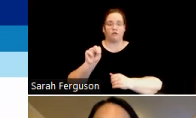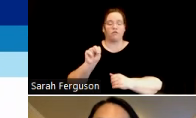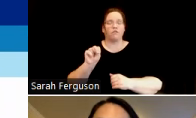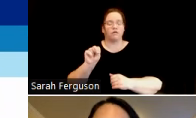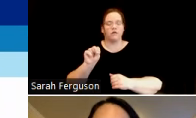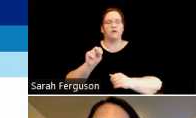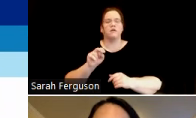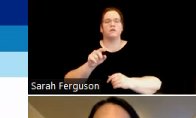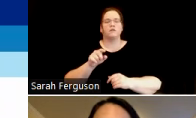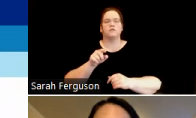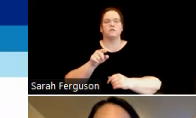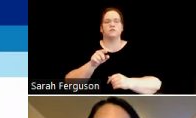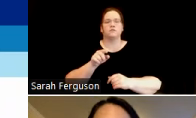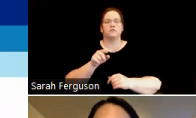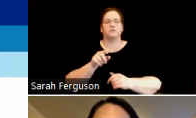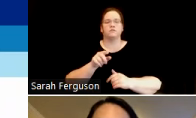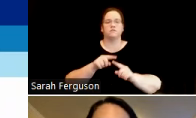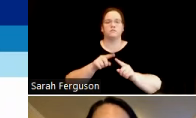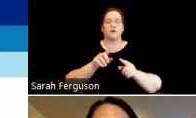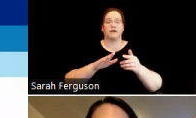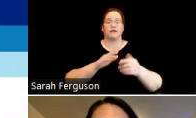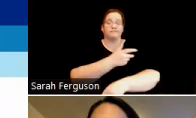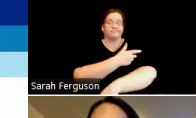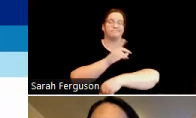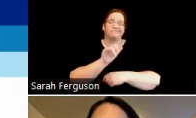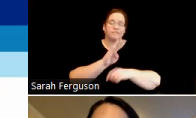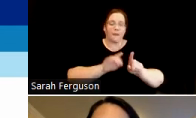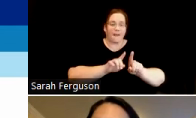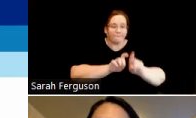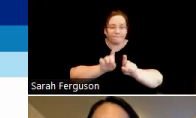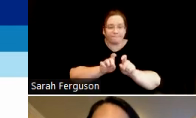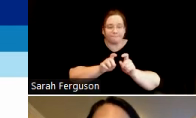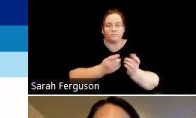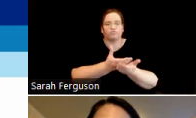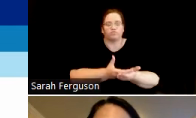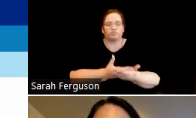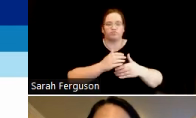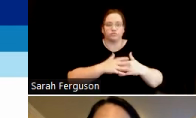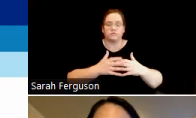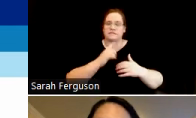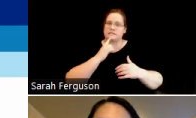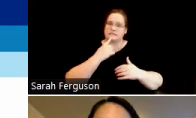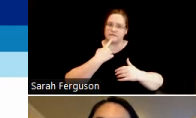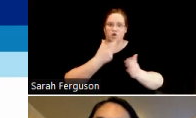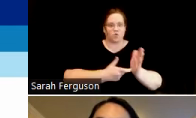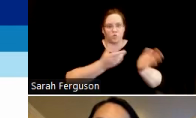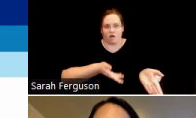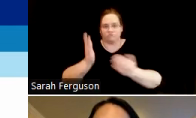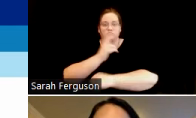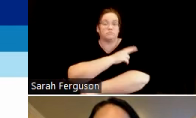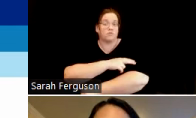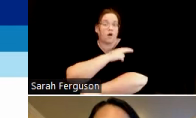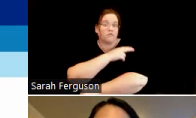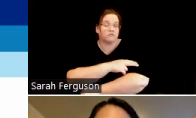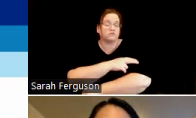as laboratory evidence of inflammation. It's a very severe illness. They requires hospitalization. More than